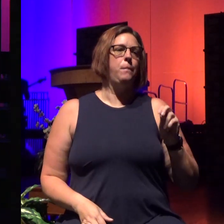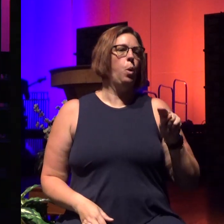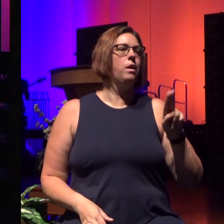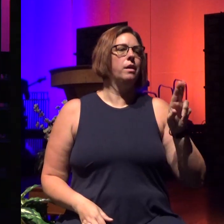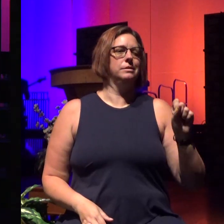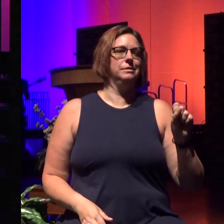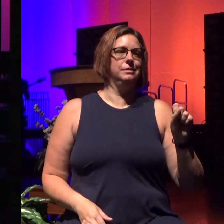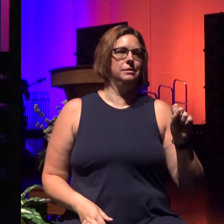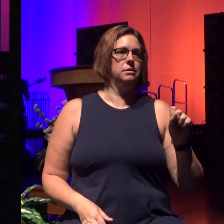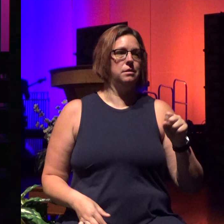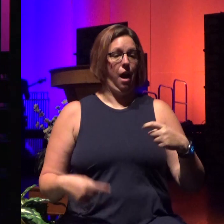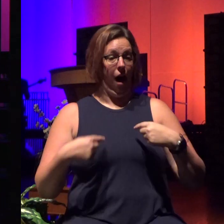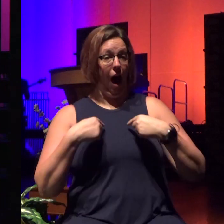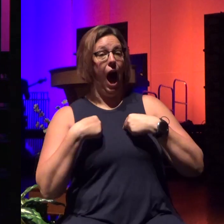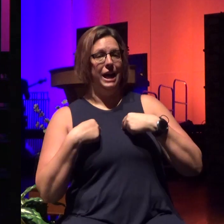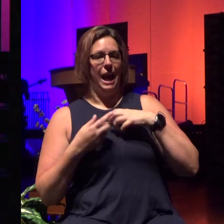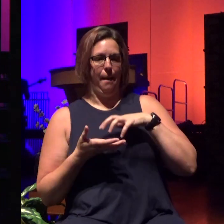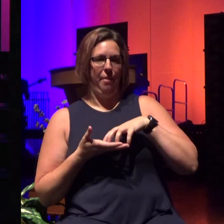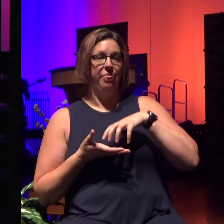I am the cake.